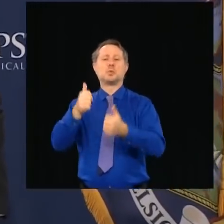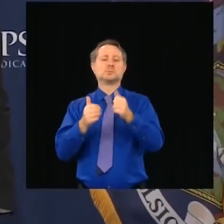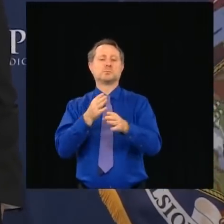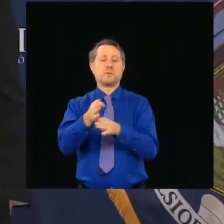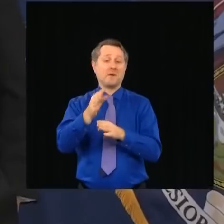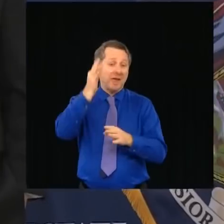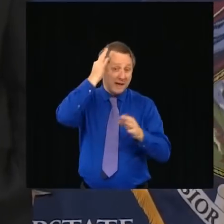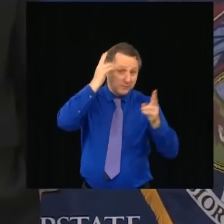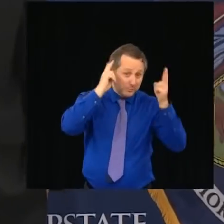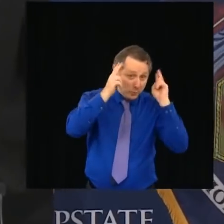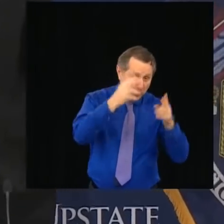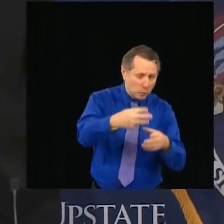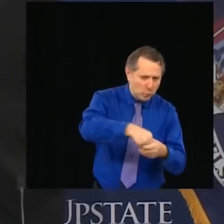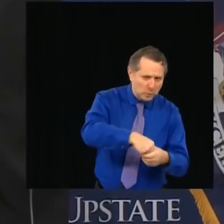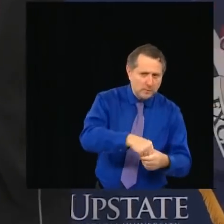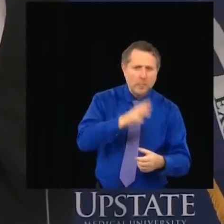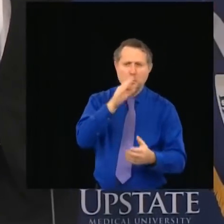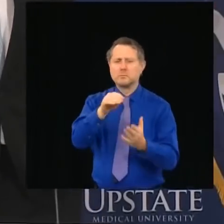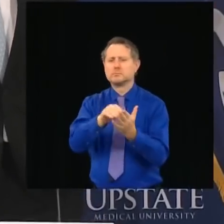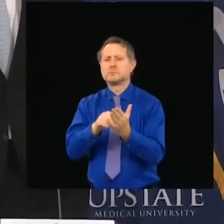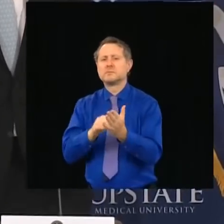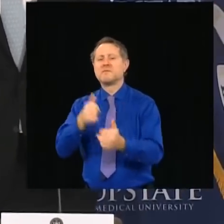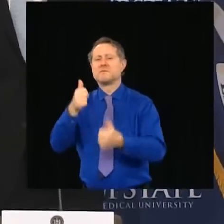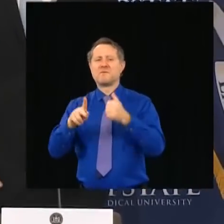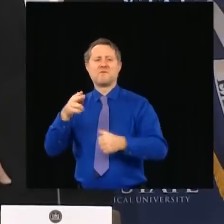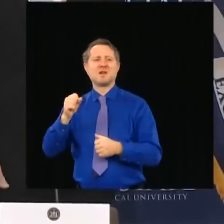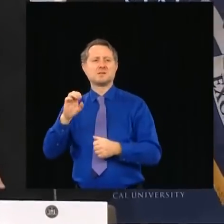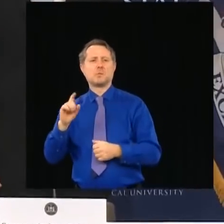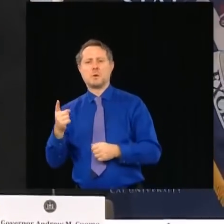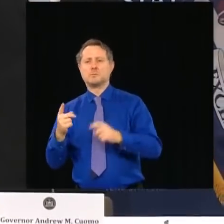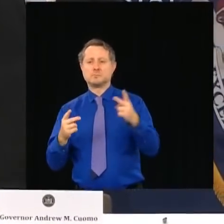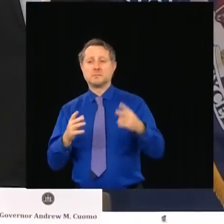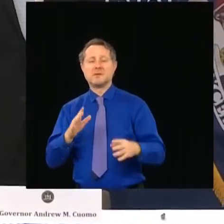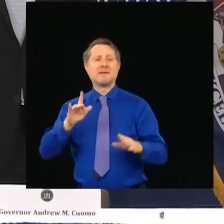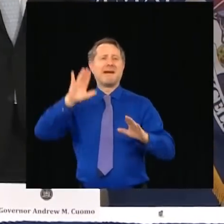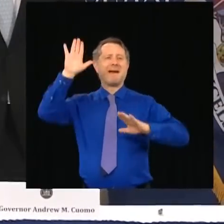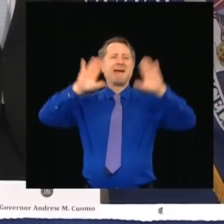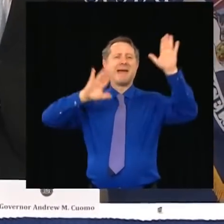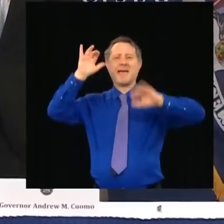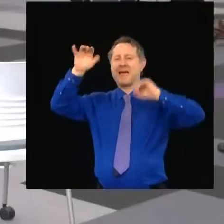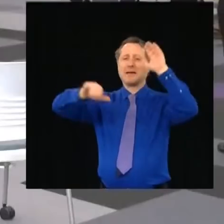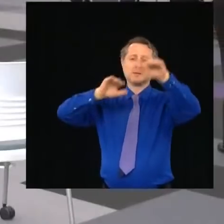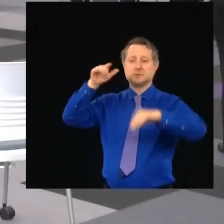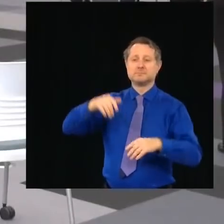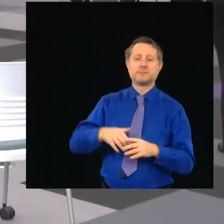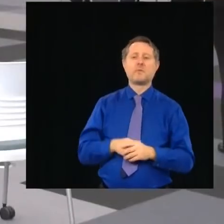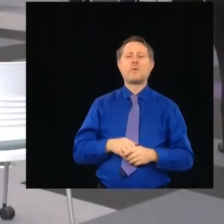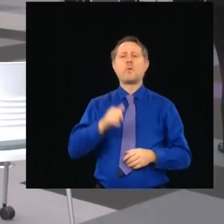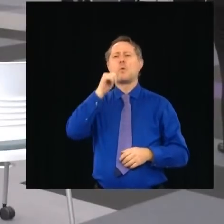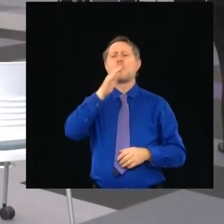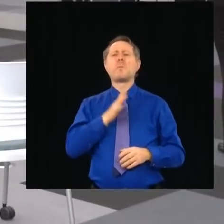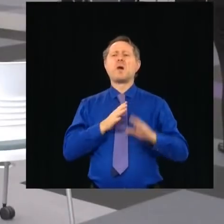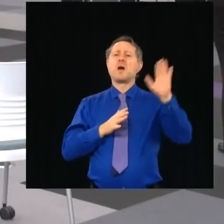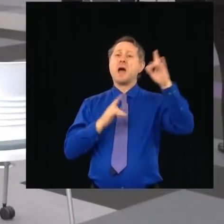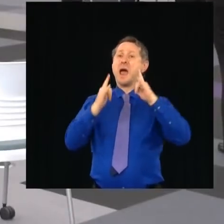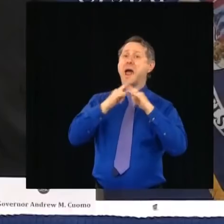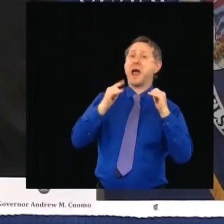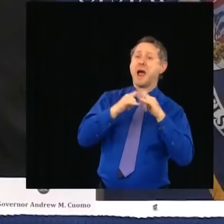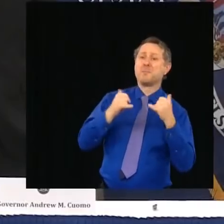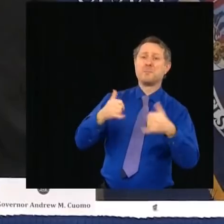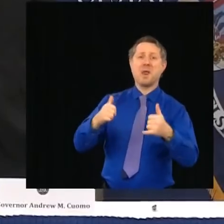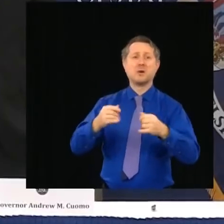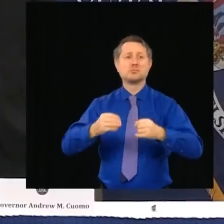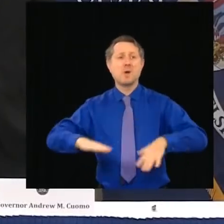included, and what phases they're in. When you see kids in events like camps and playgrounds and dance